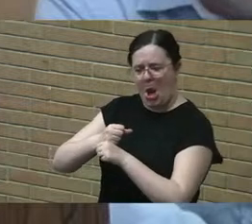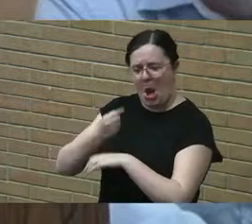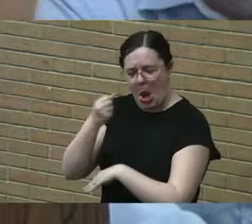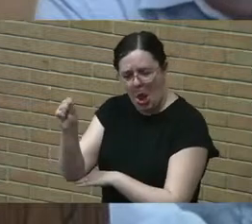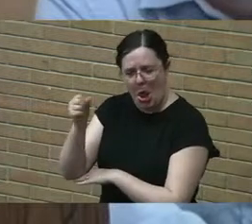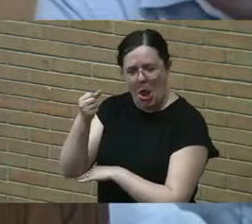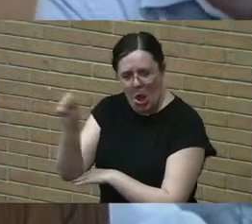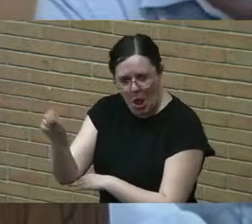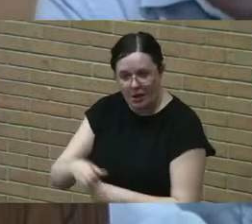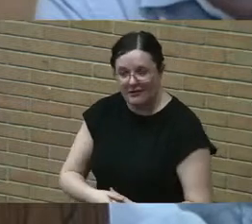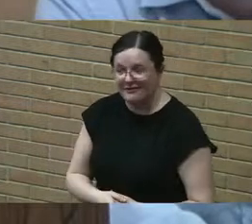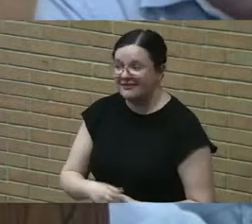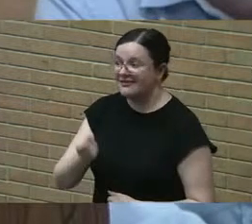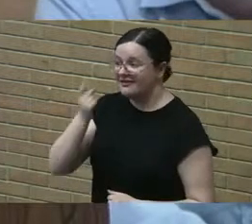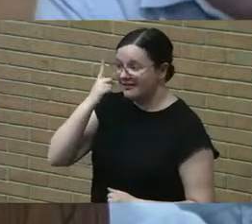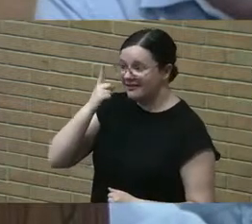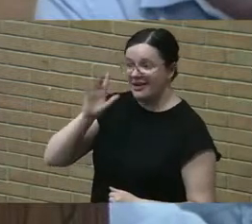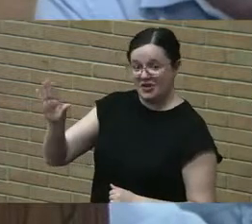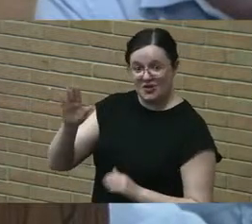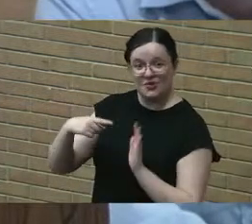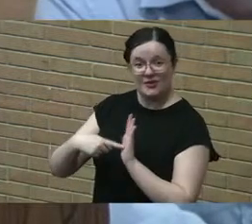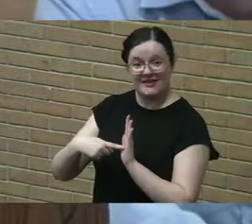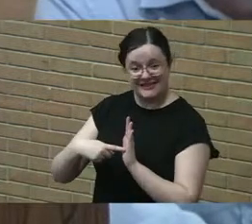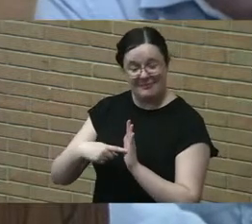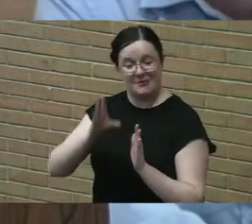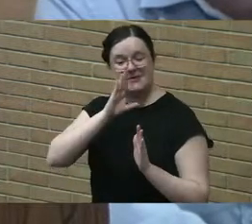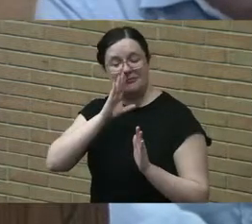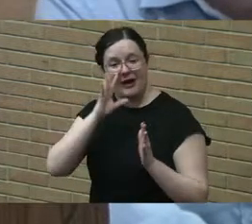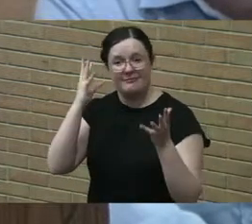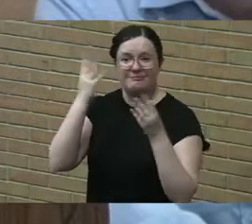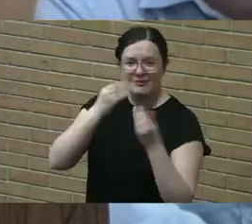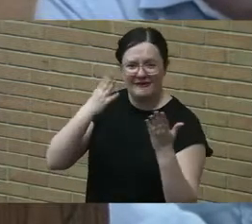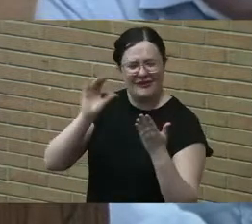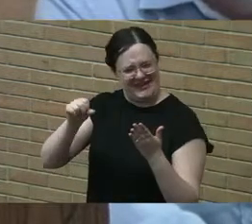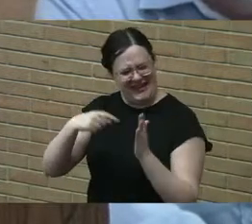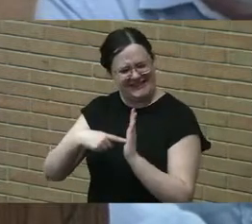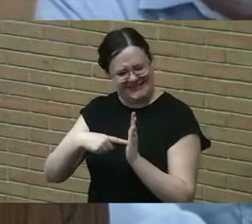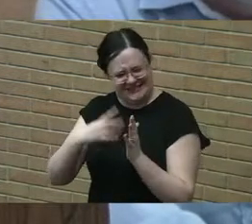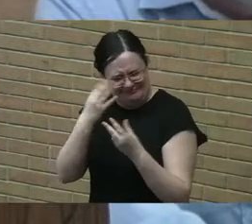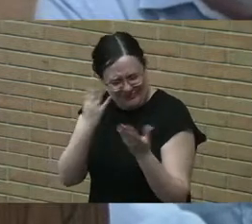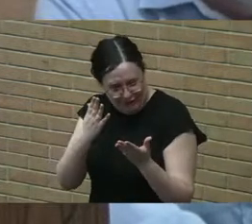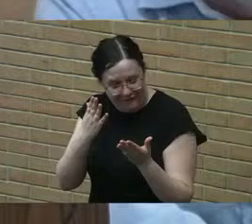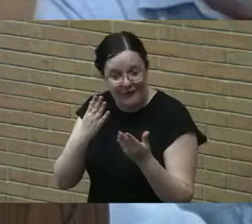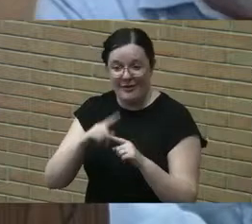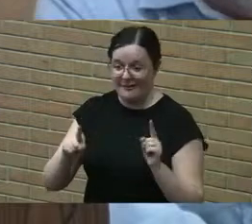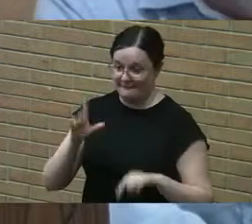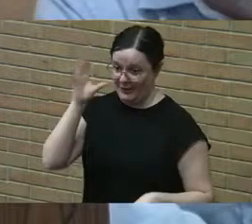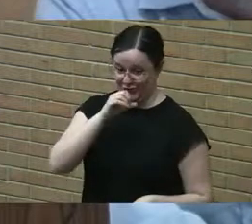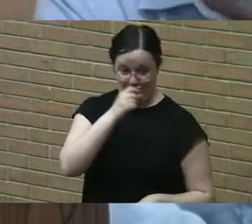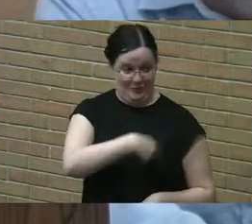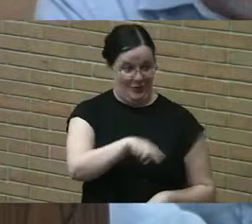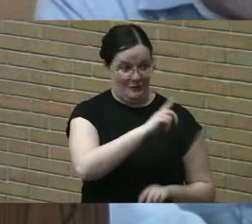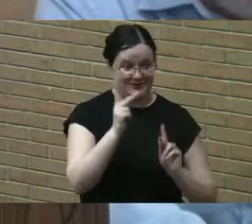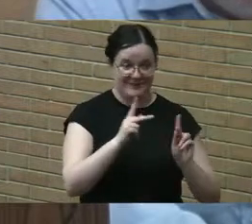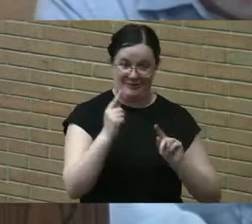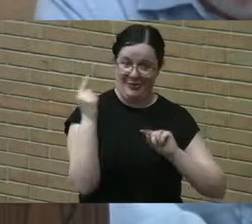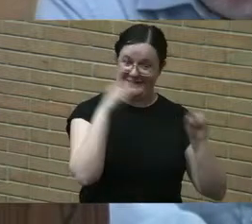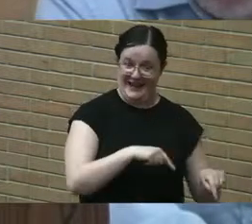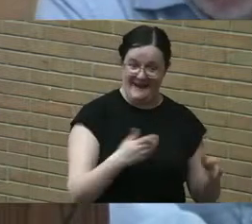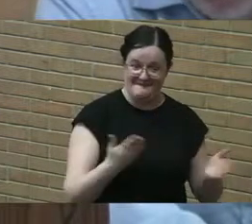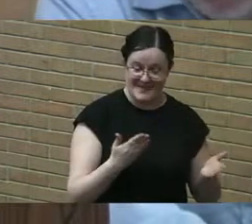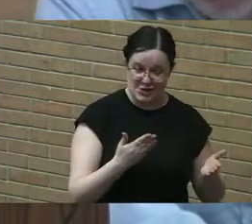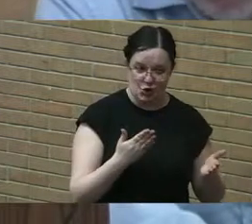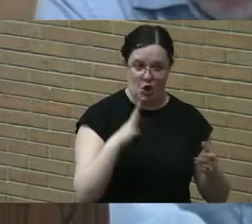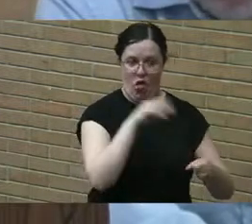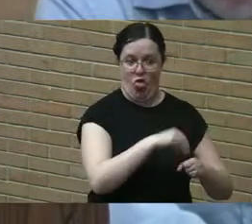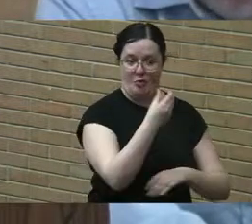were beautiful, by the way, those examples that you gave. But we can't make that assumption that those individuals who are coming here with those